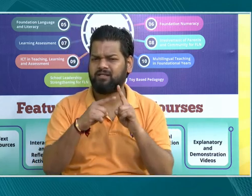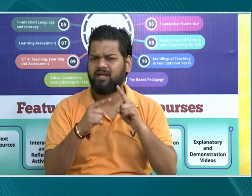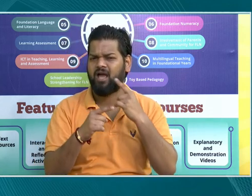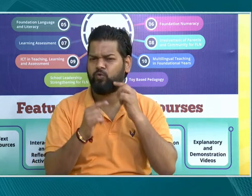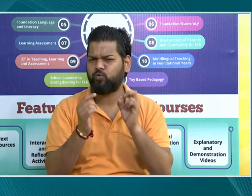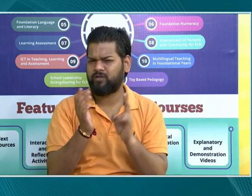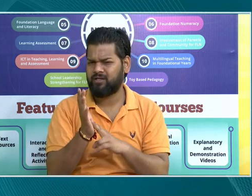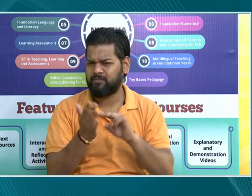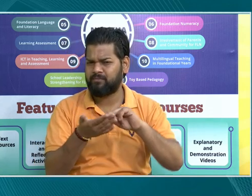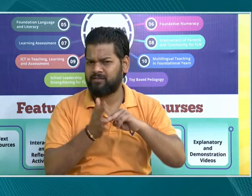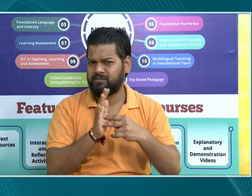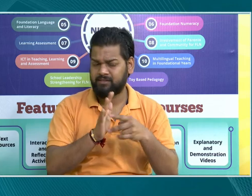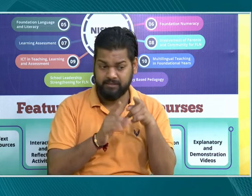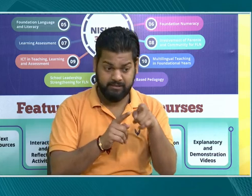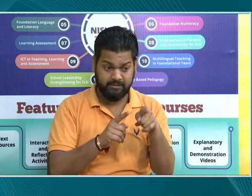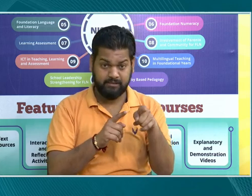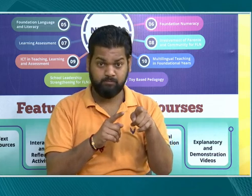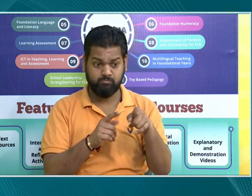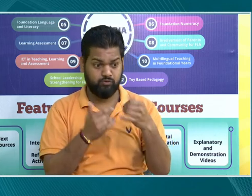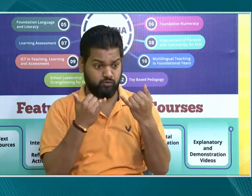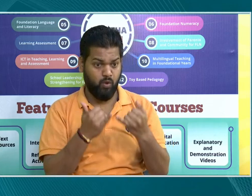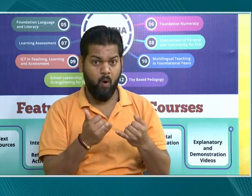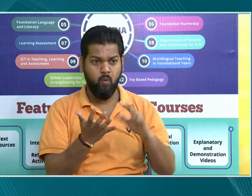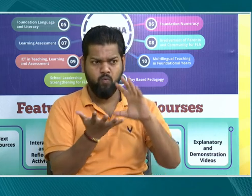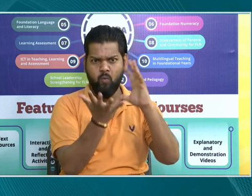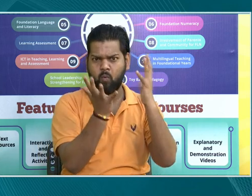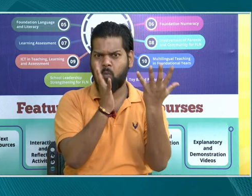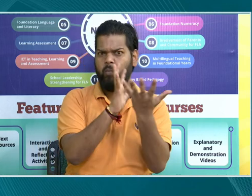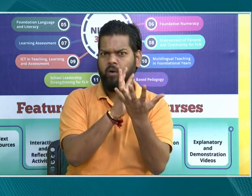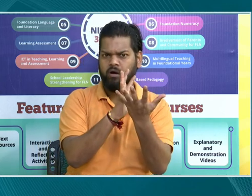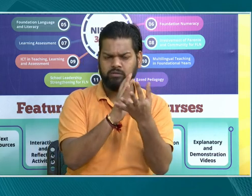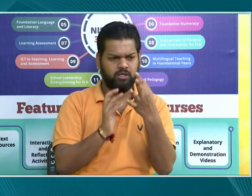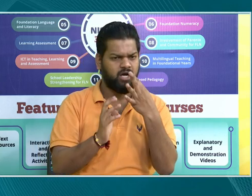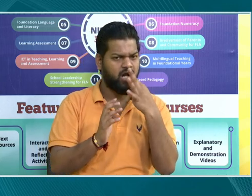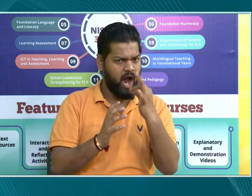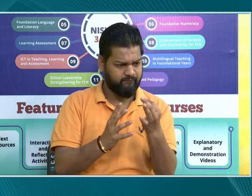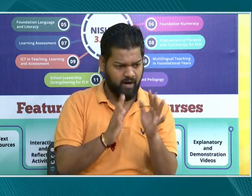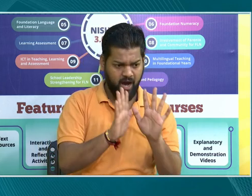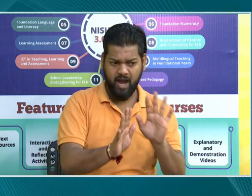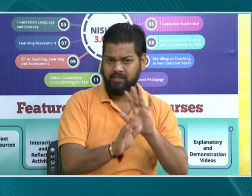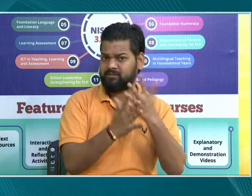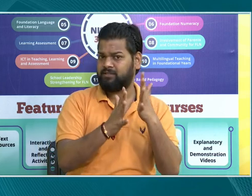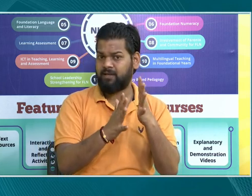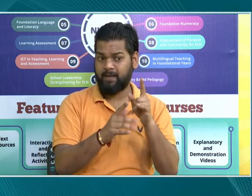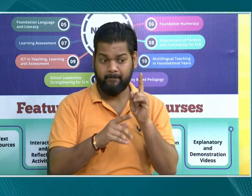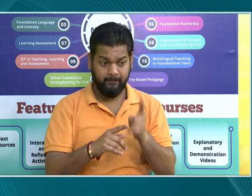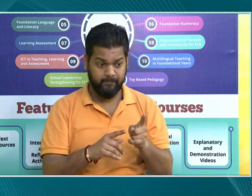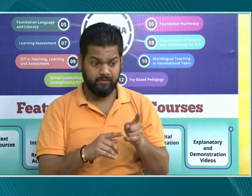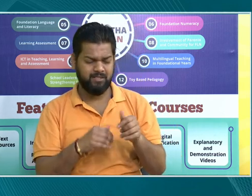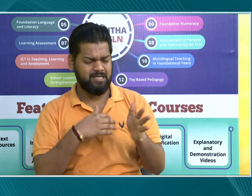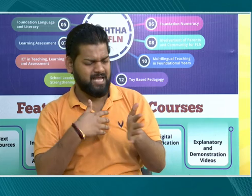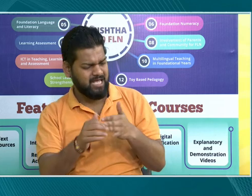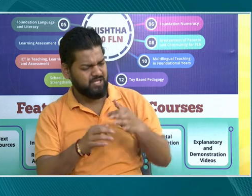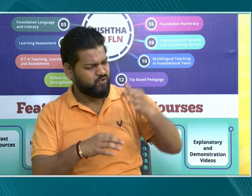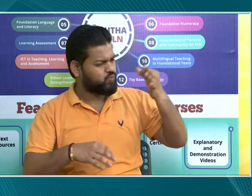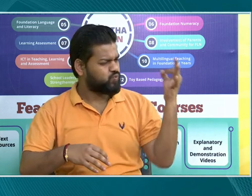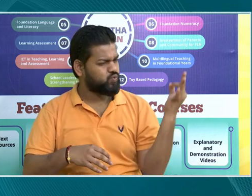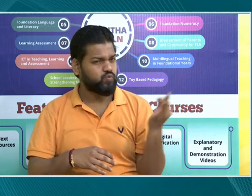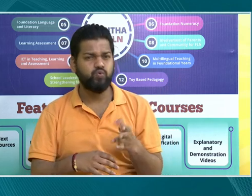which is not existing right now, okay, and we are going to invent it, something